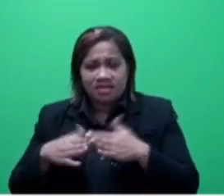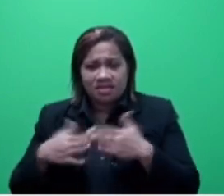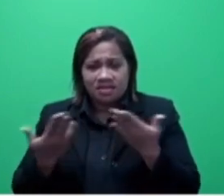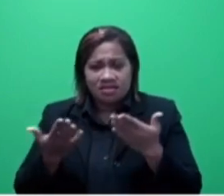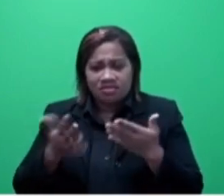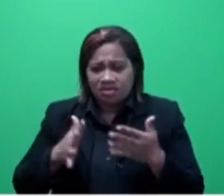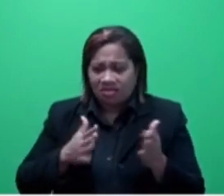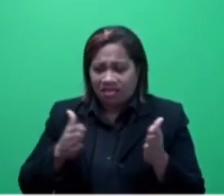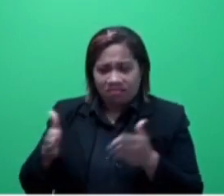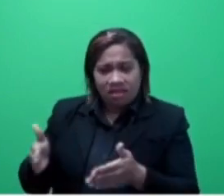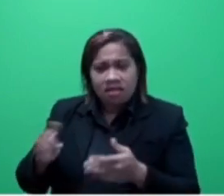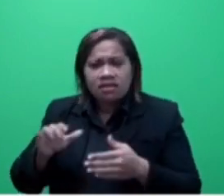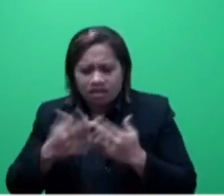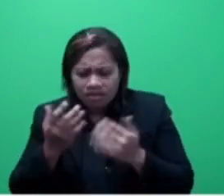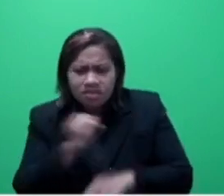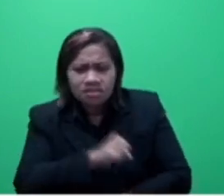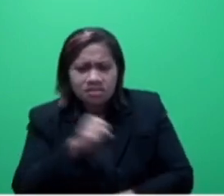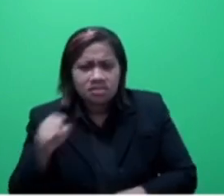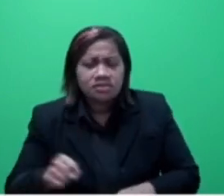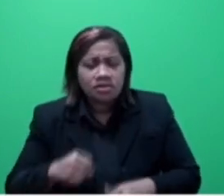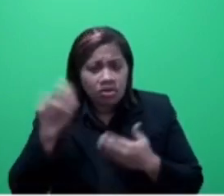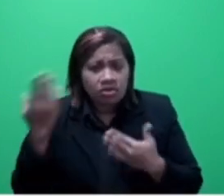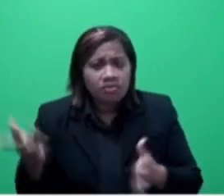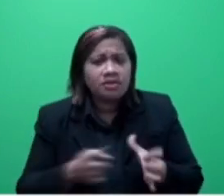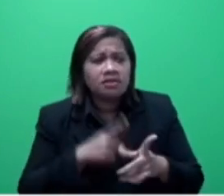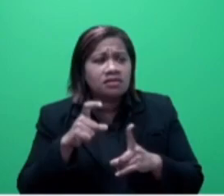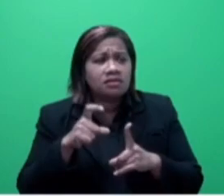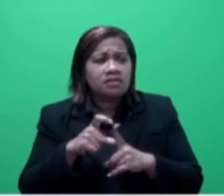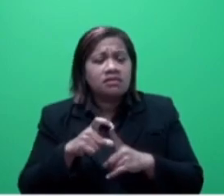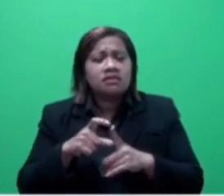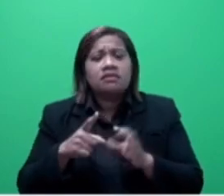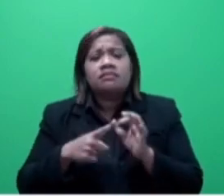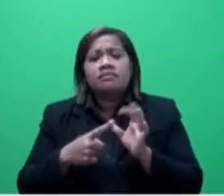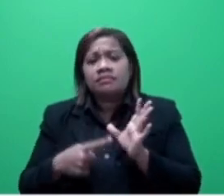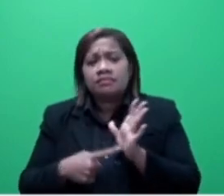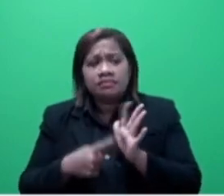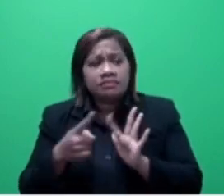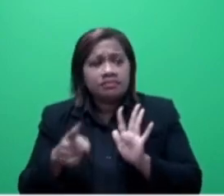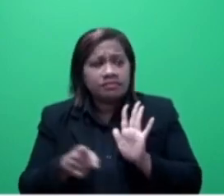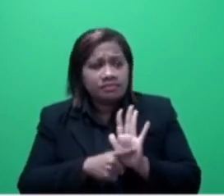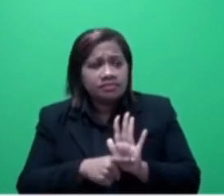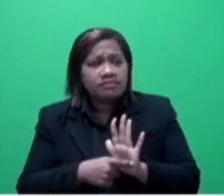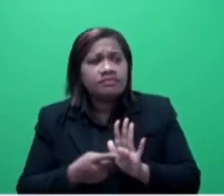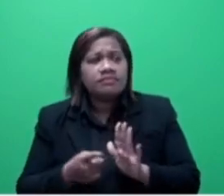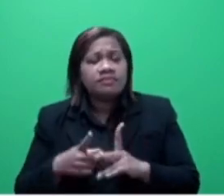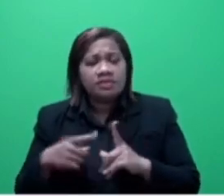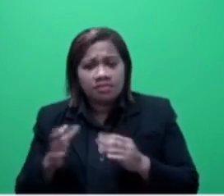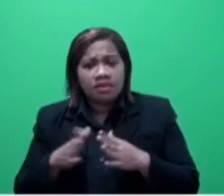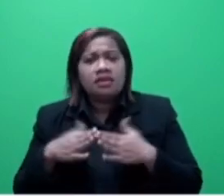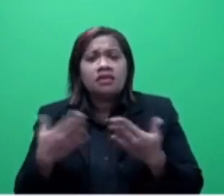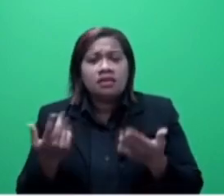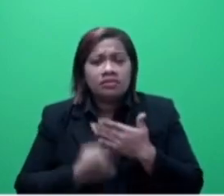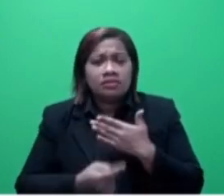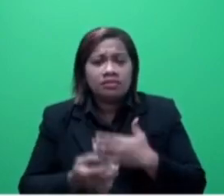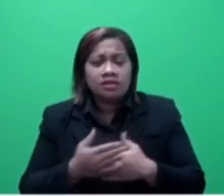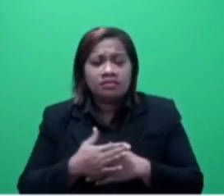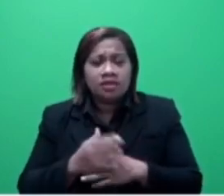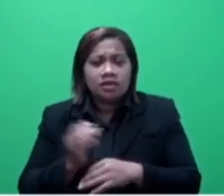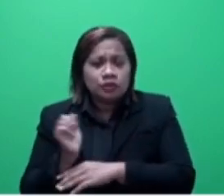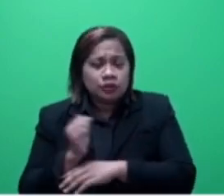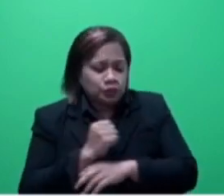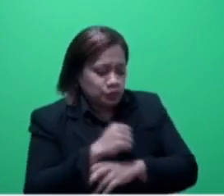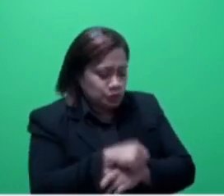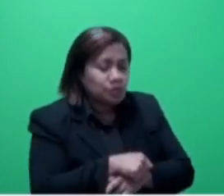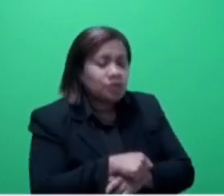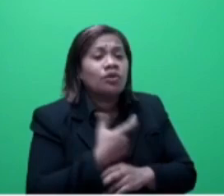I'm serious. Honourable A.D. Patel the late Honourable A.D. Patel and SM Koya must be turning in their grave with the comments that you